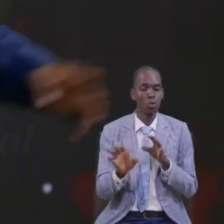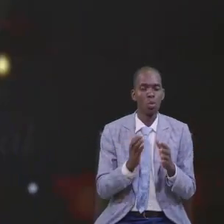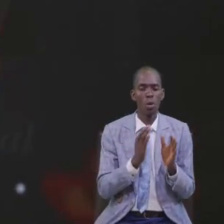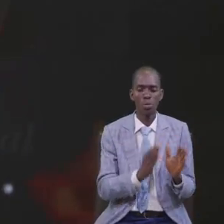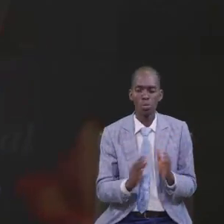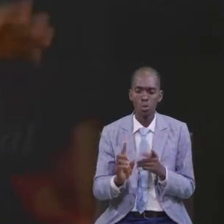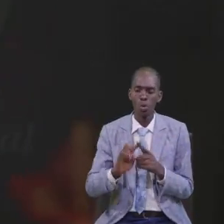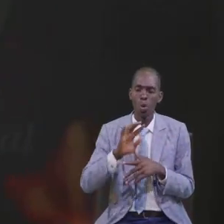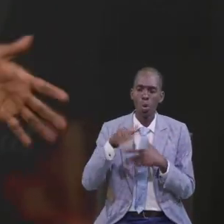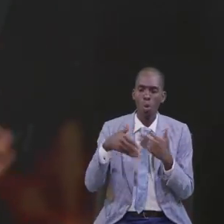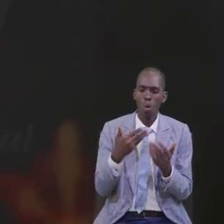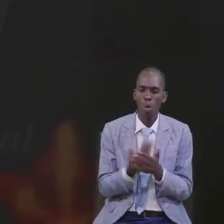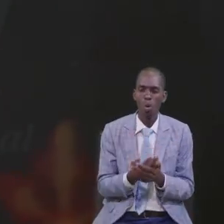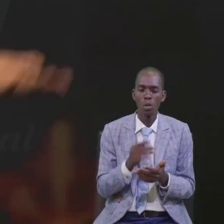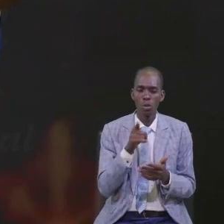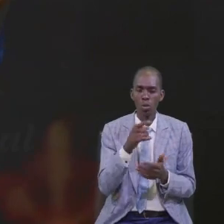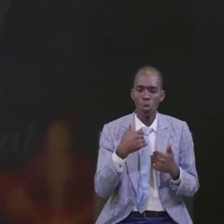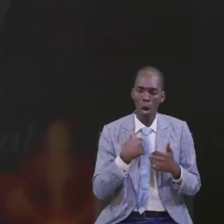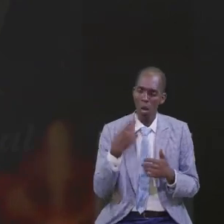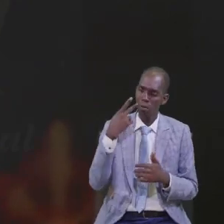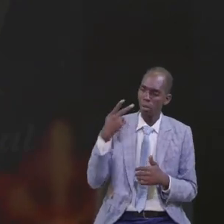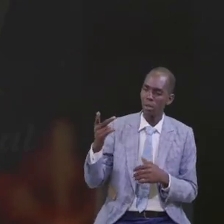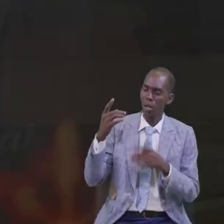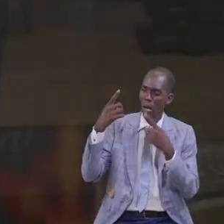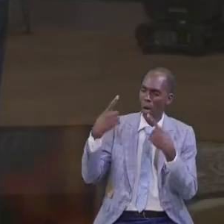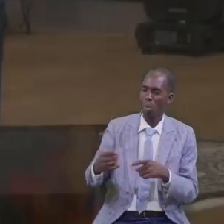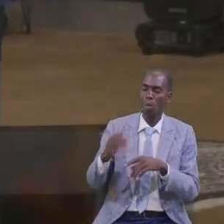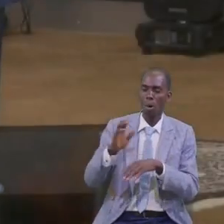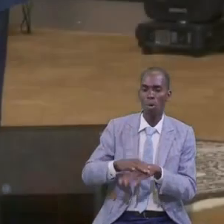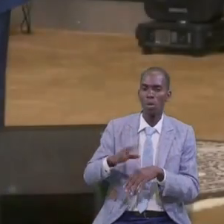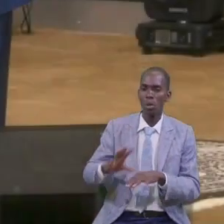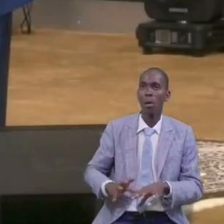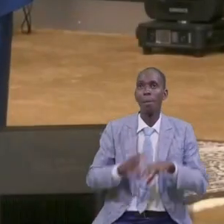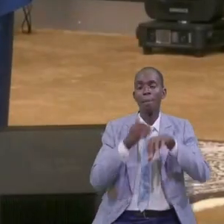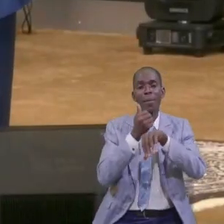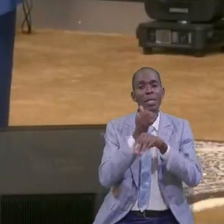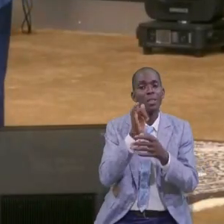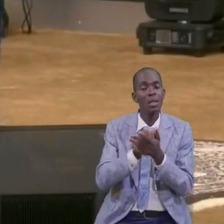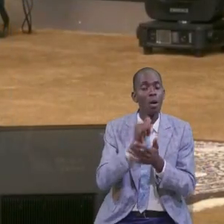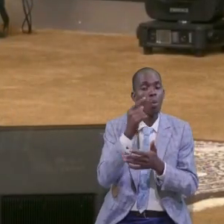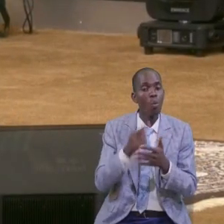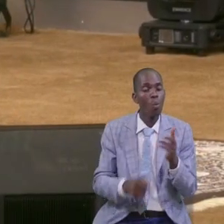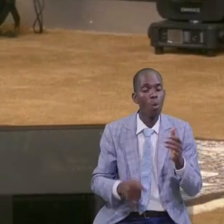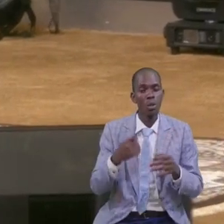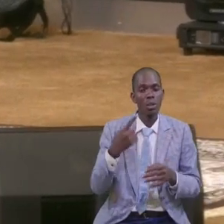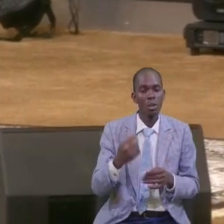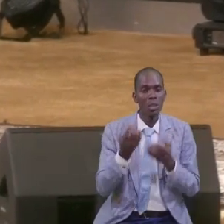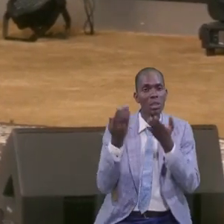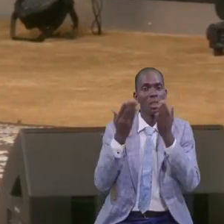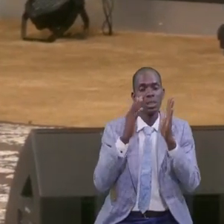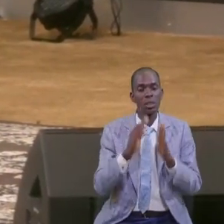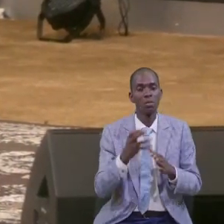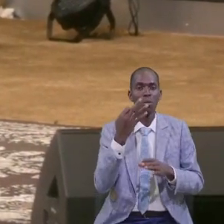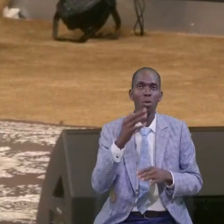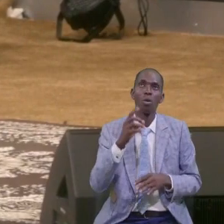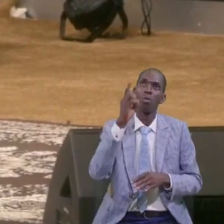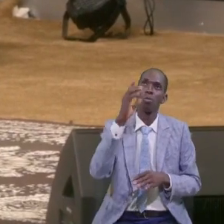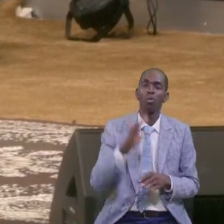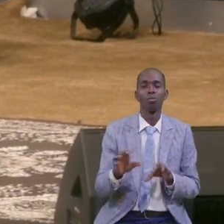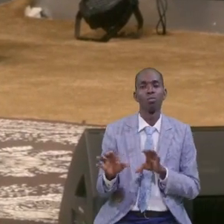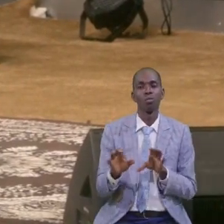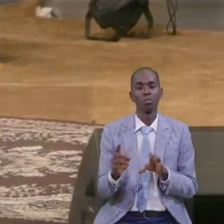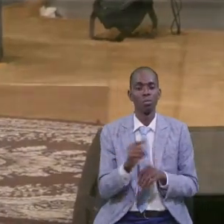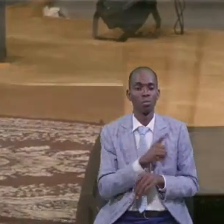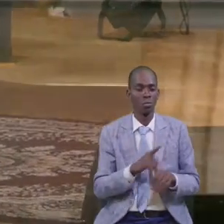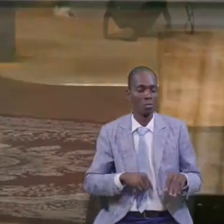the mount, and that he did faithfully. That's what the servants of God do. And the Lord sent him to